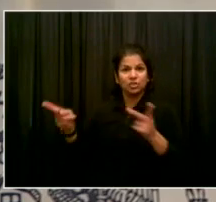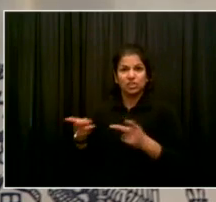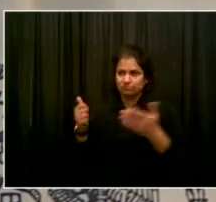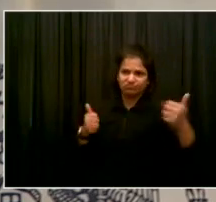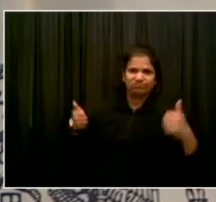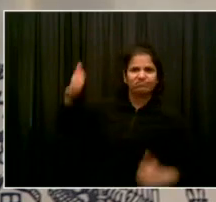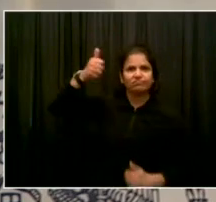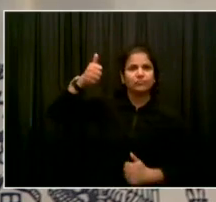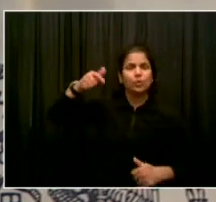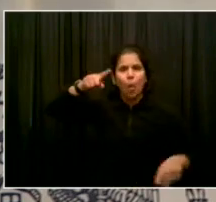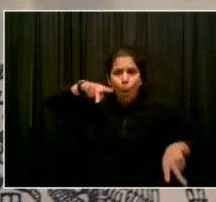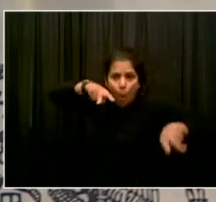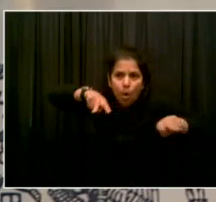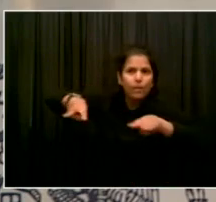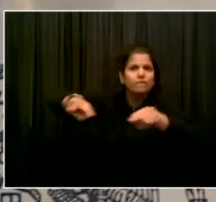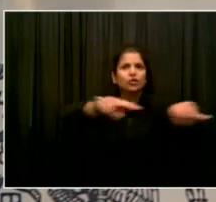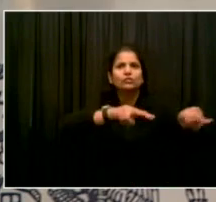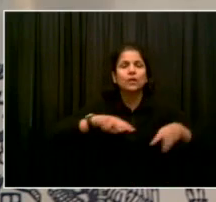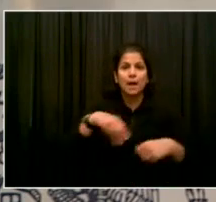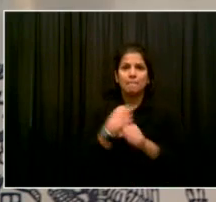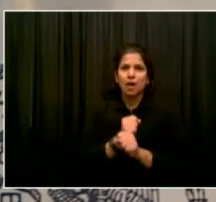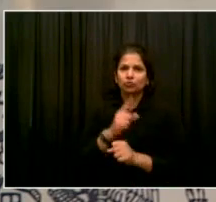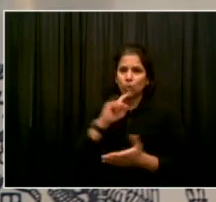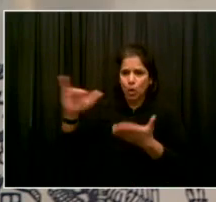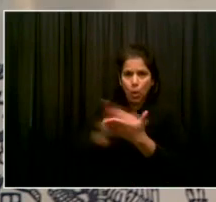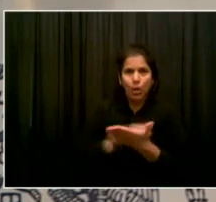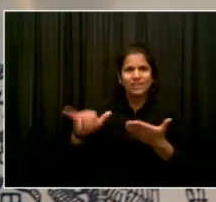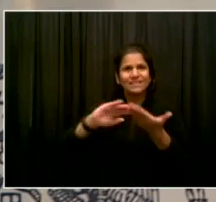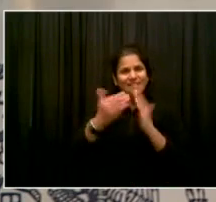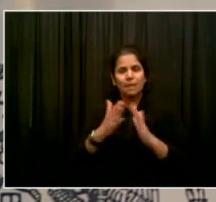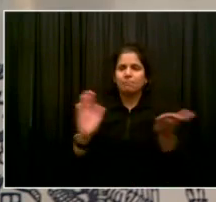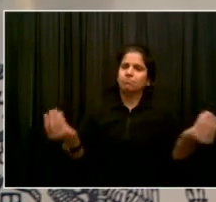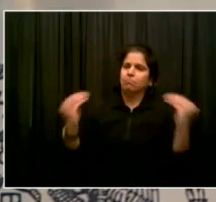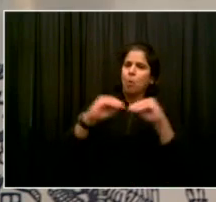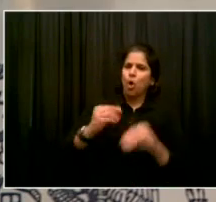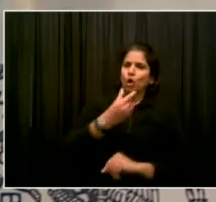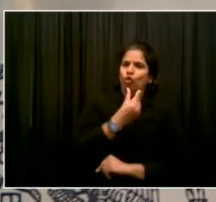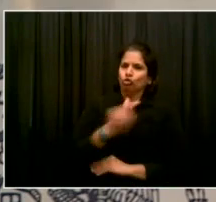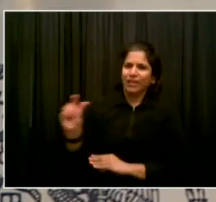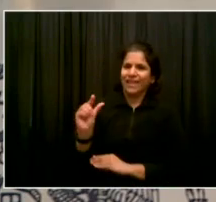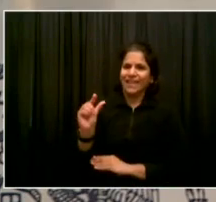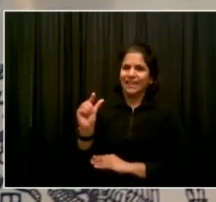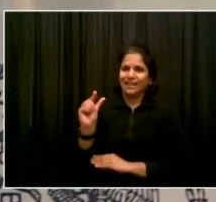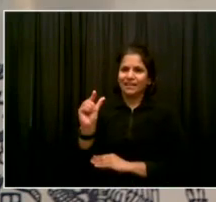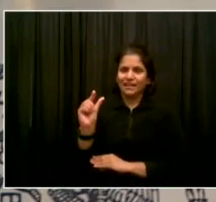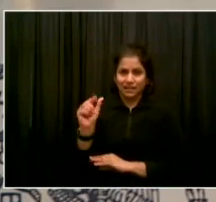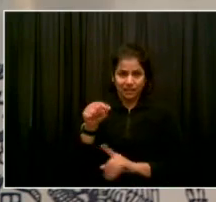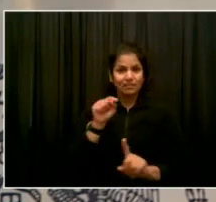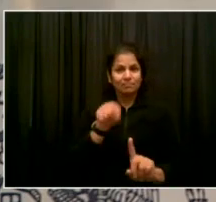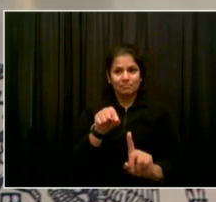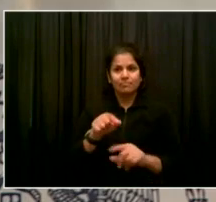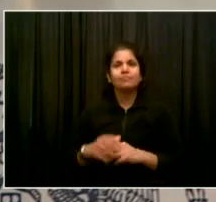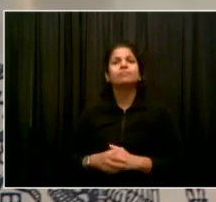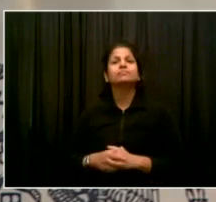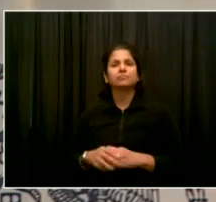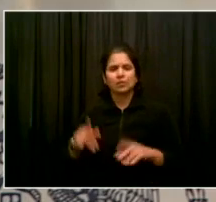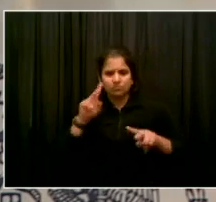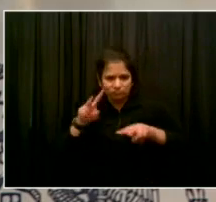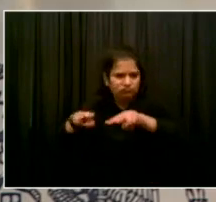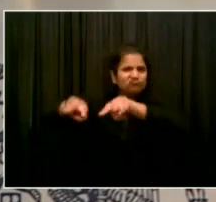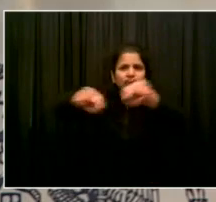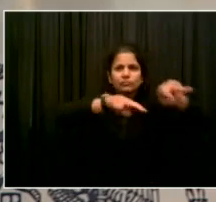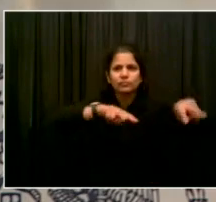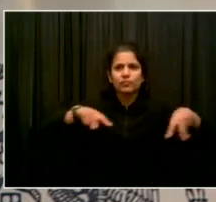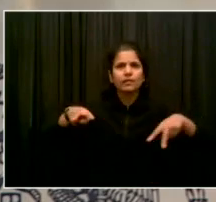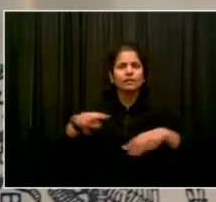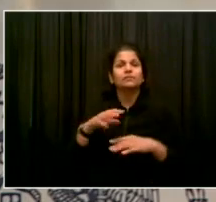moving to reduce emissions and keep us on track to reduce our government emissions by 70% by 2030.